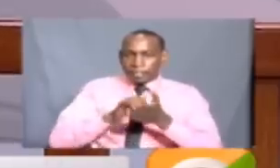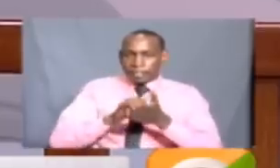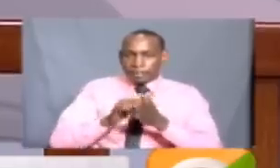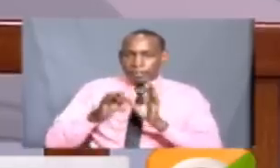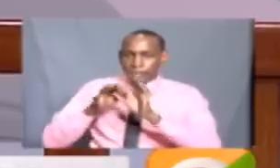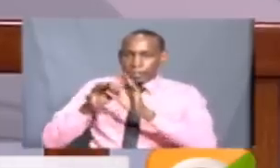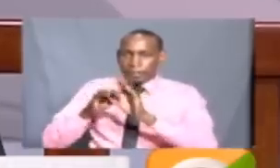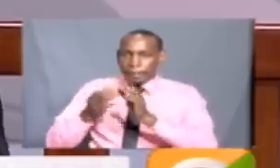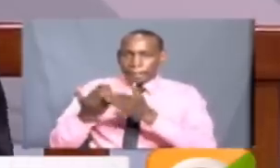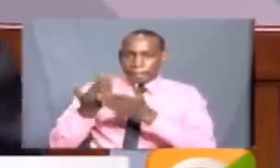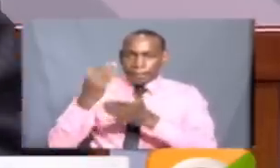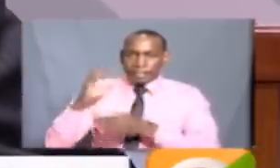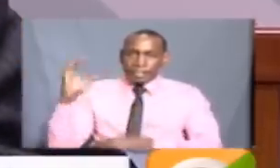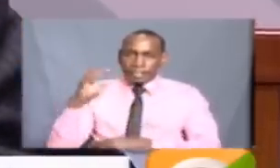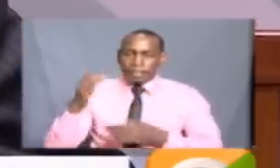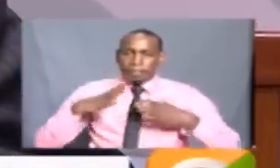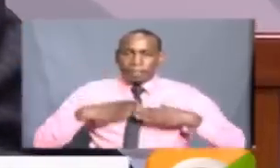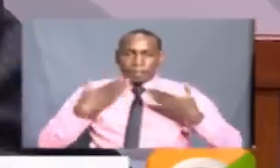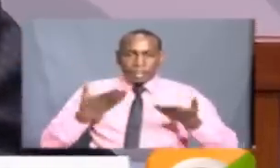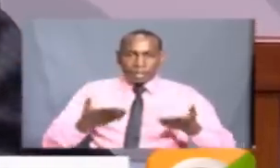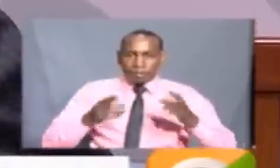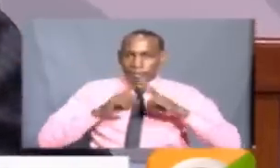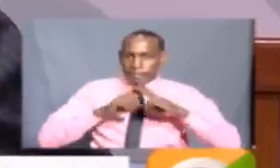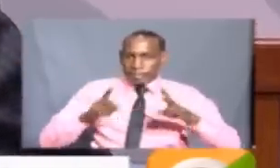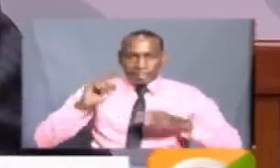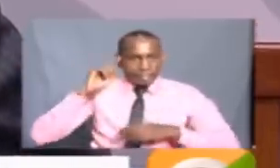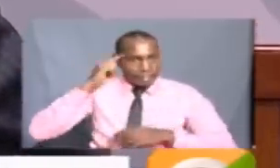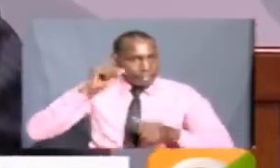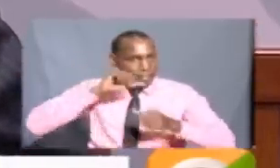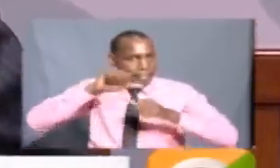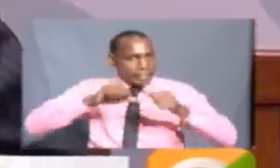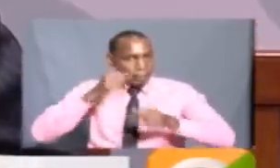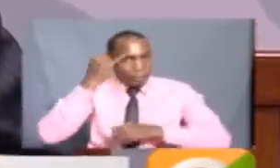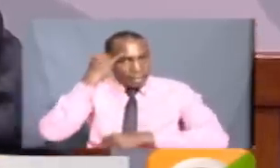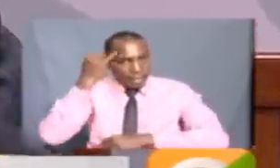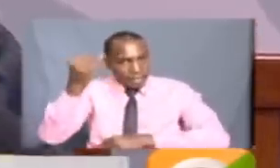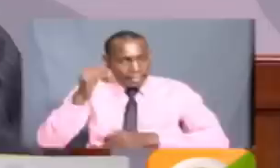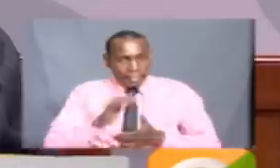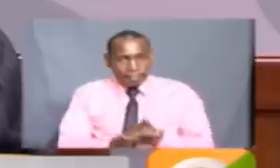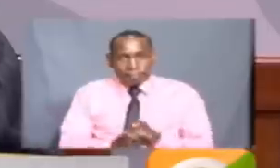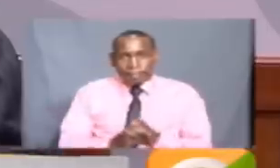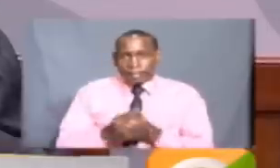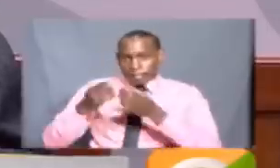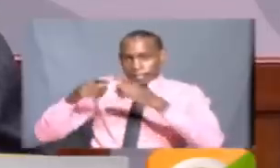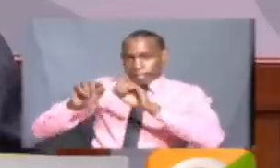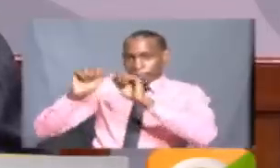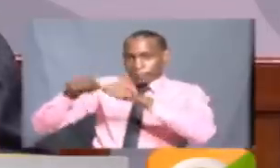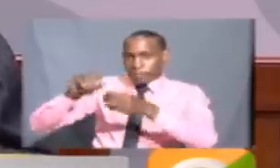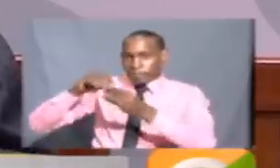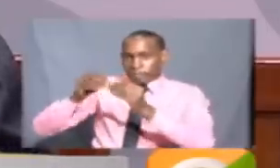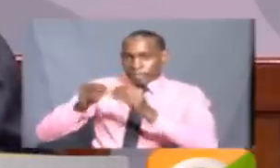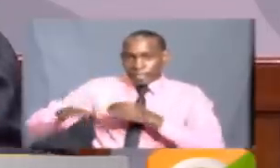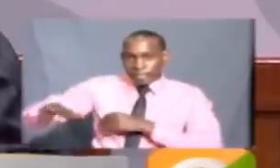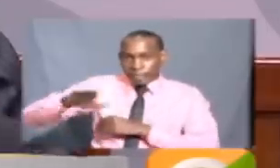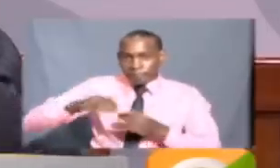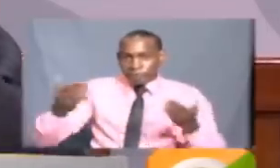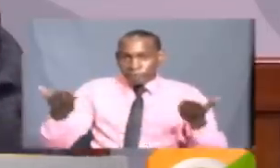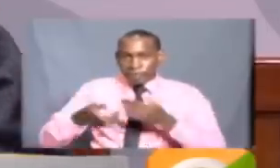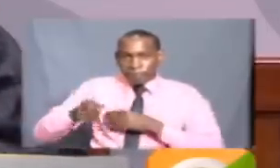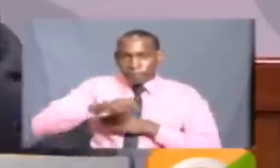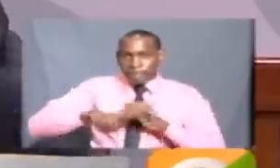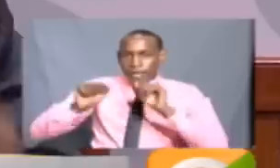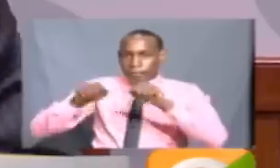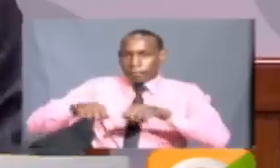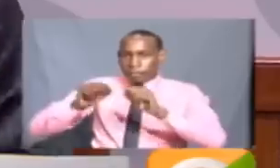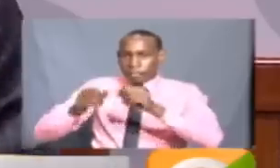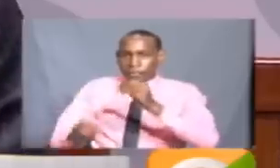the last century. People are now beginning to think about ideas. Are you going to create an environment where we can